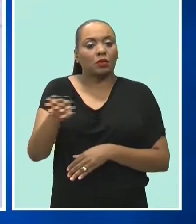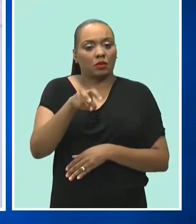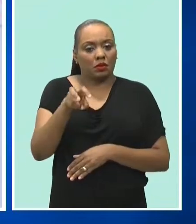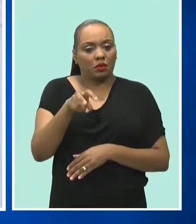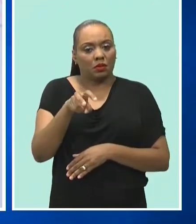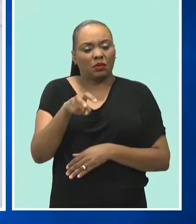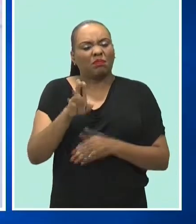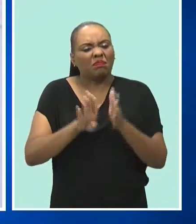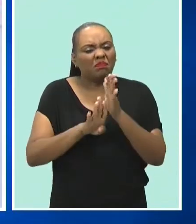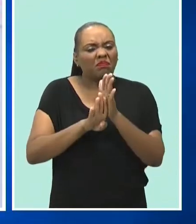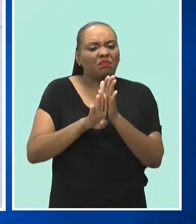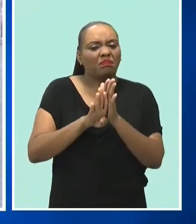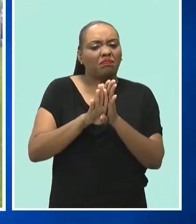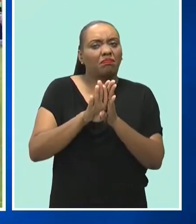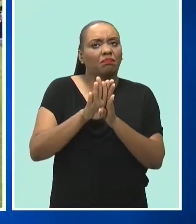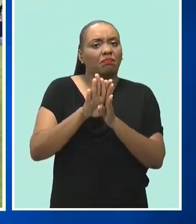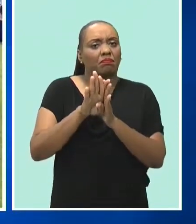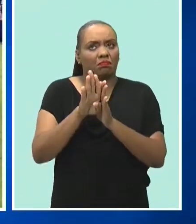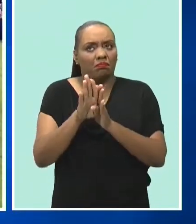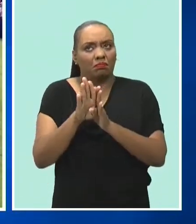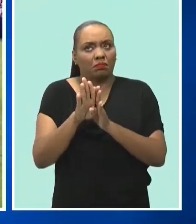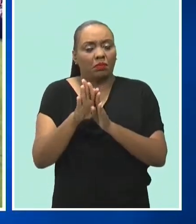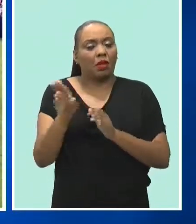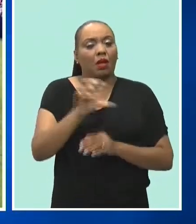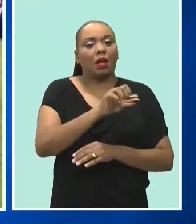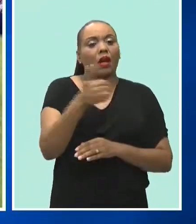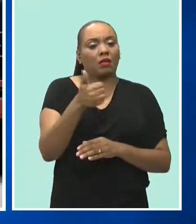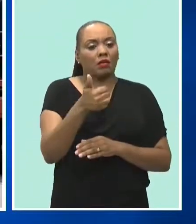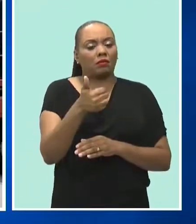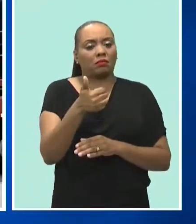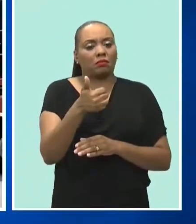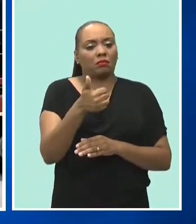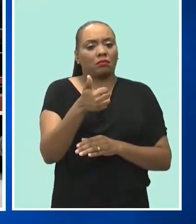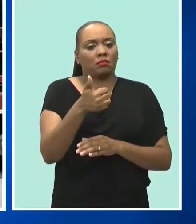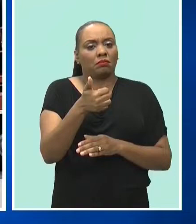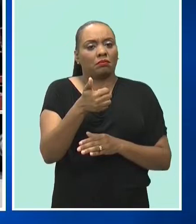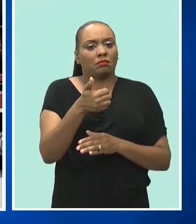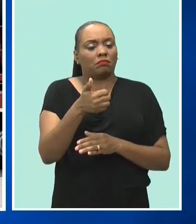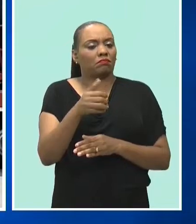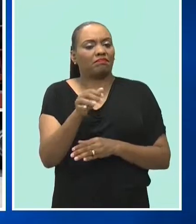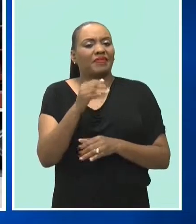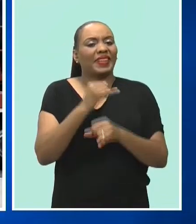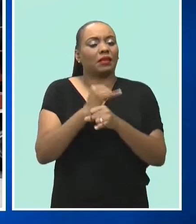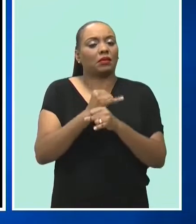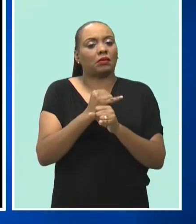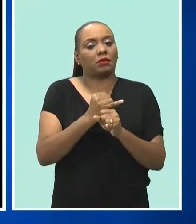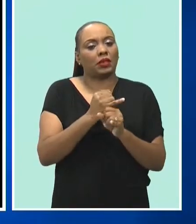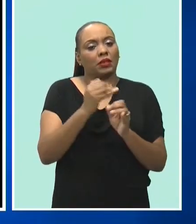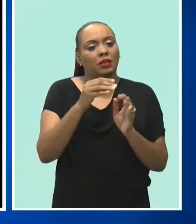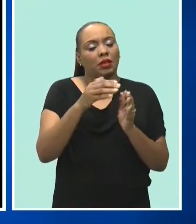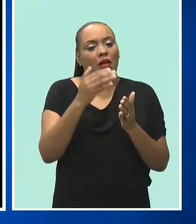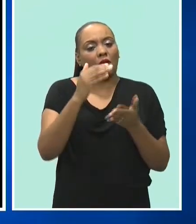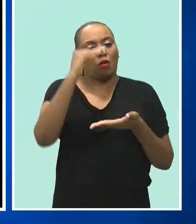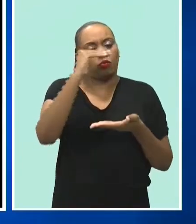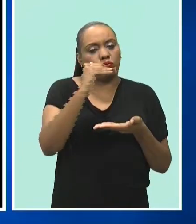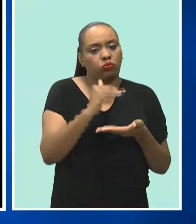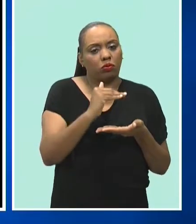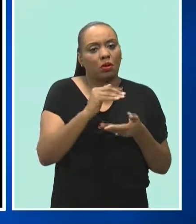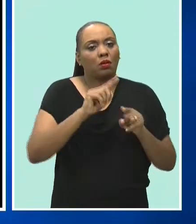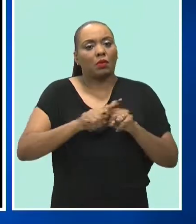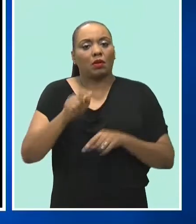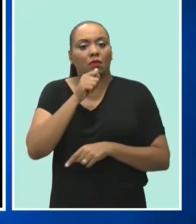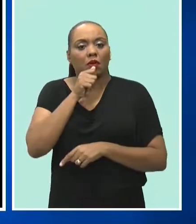the impact of declines in other key areas of economic activity. Commodity exports were relatively flat, while weak private